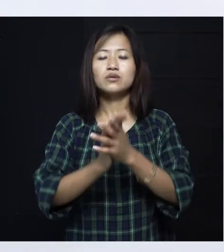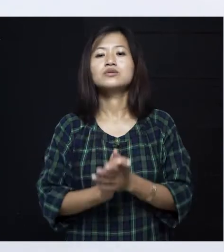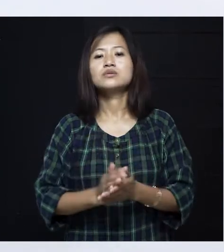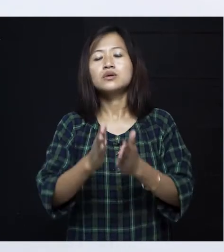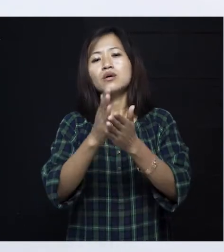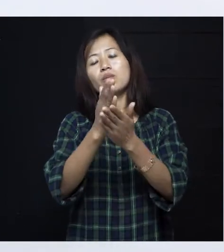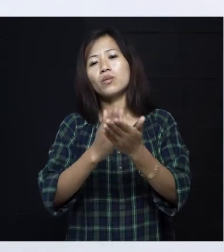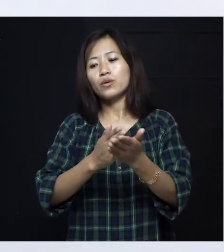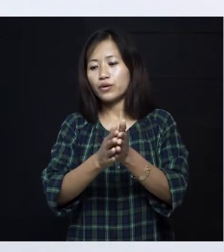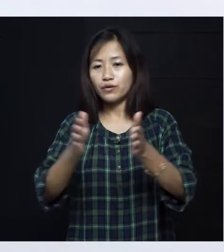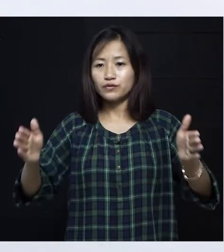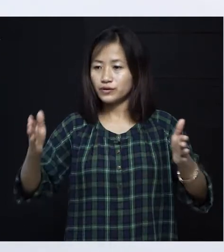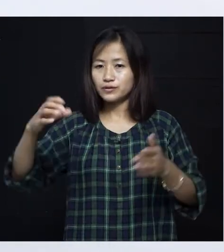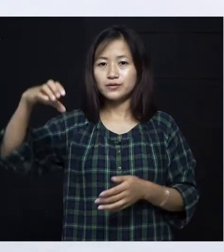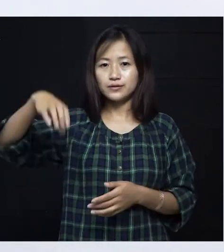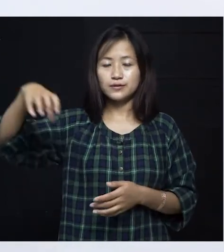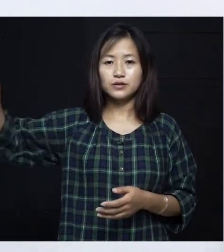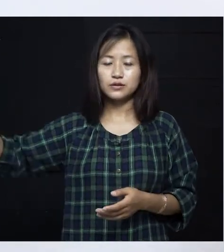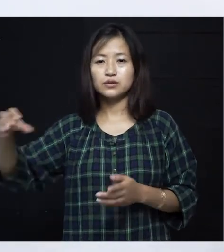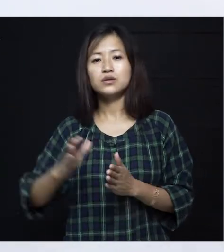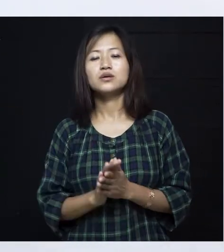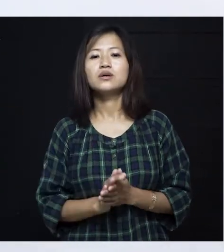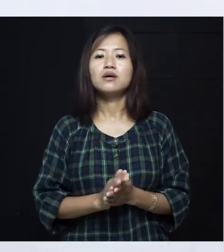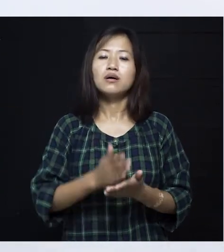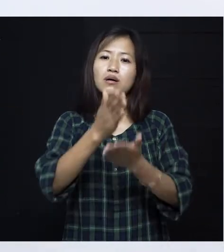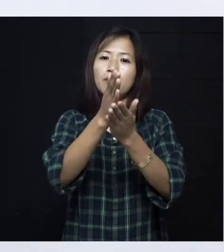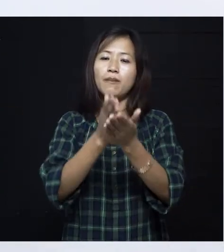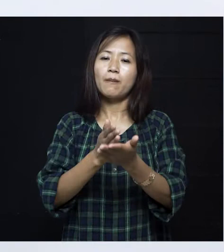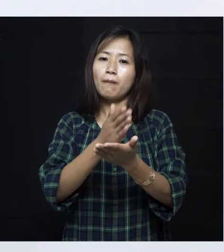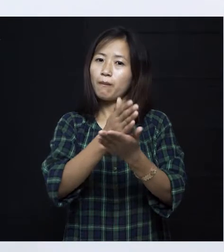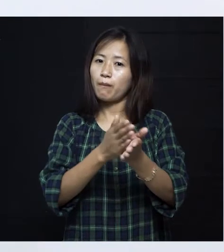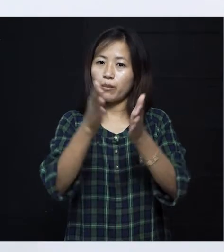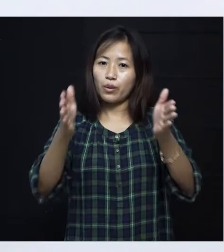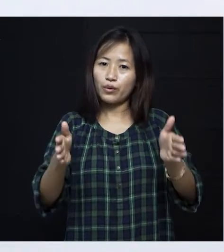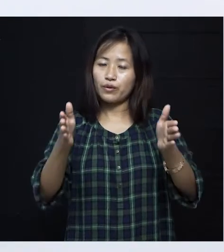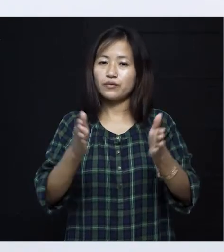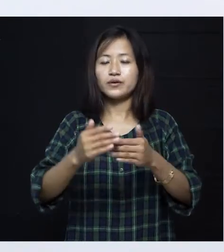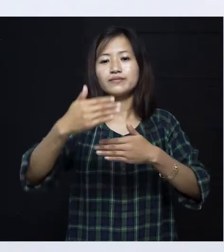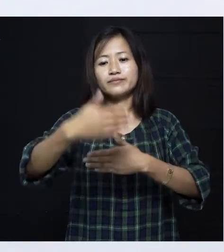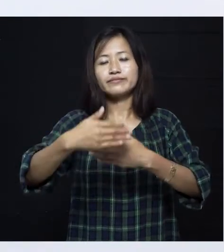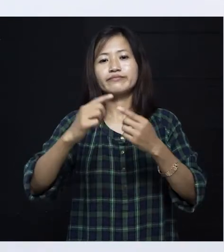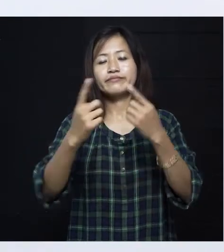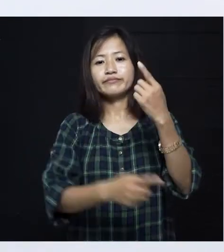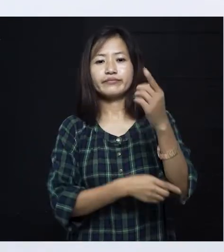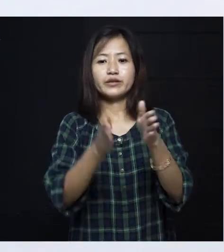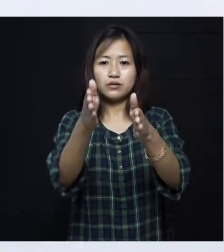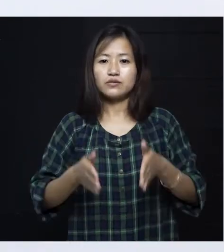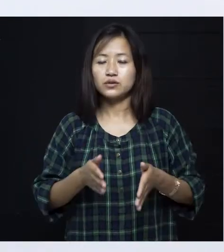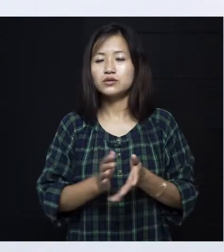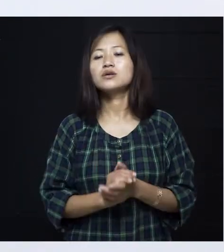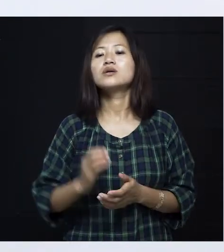of the country. Okay, those roads which are running on the border of the countries, those are called as